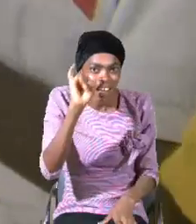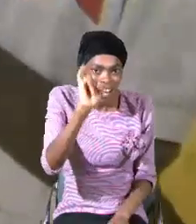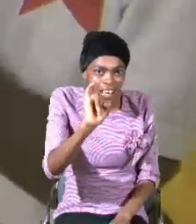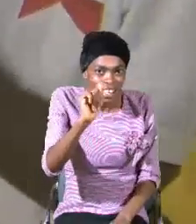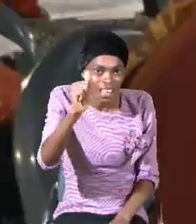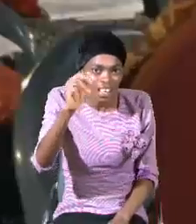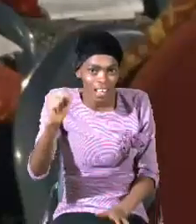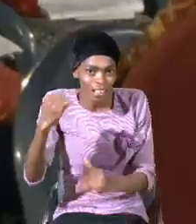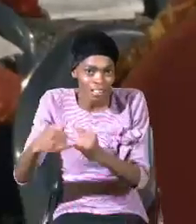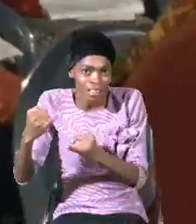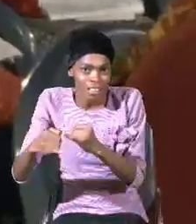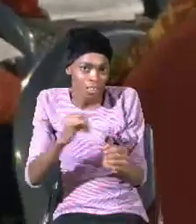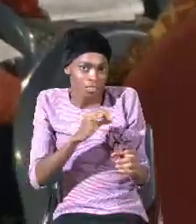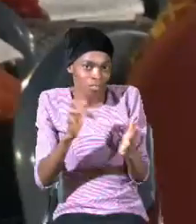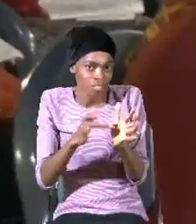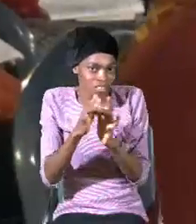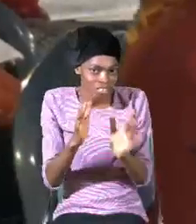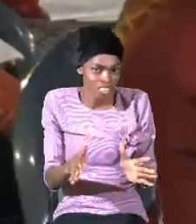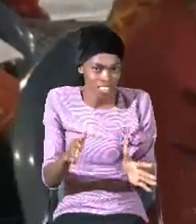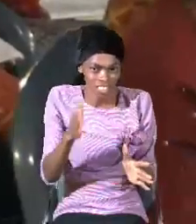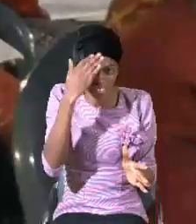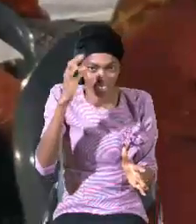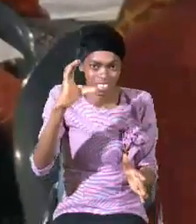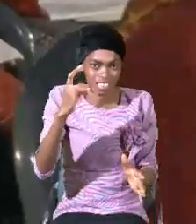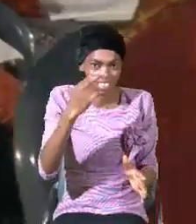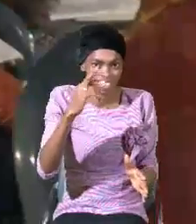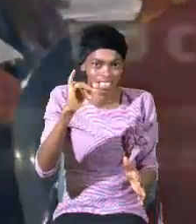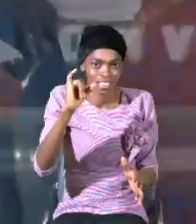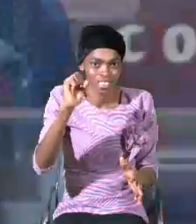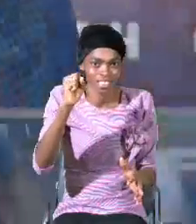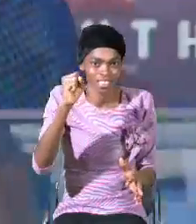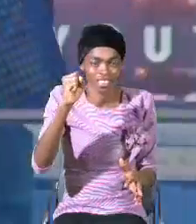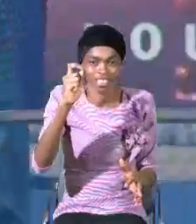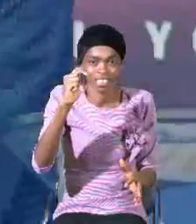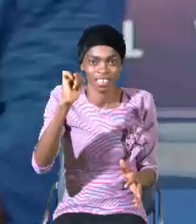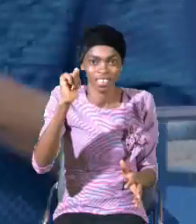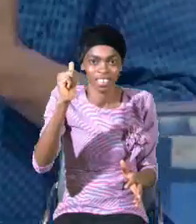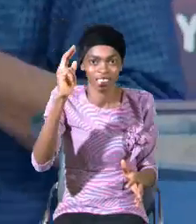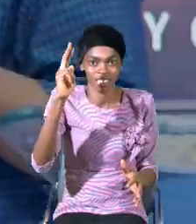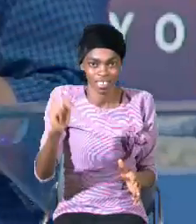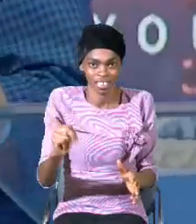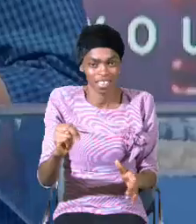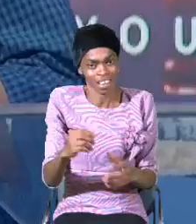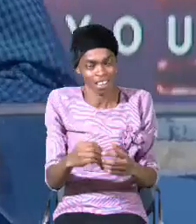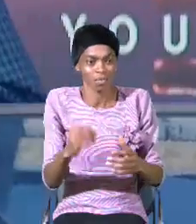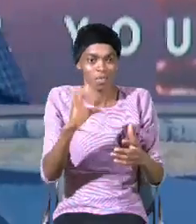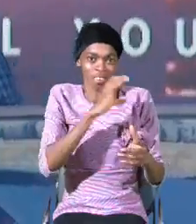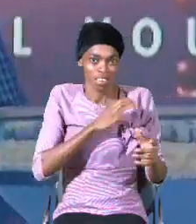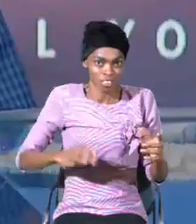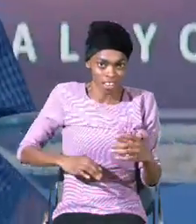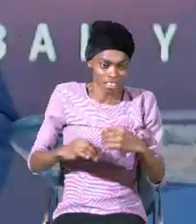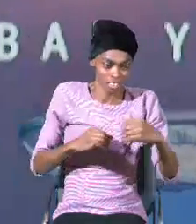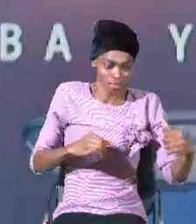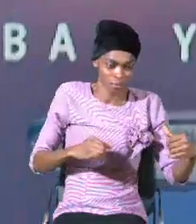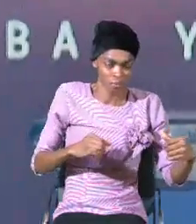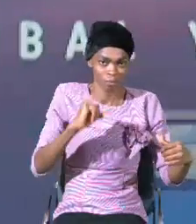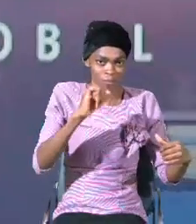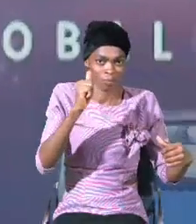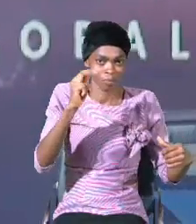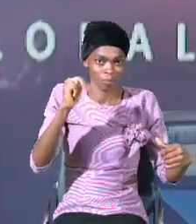nothing. You see, Christ wants to be your redeemer. You say no, you pull back,